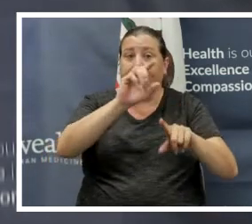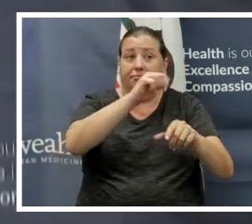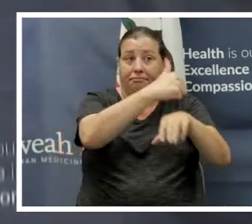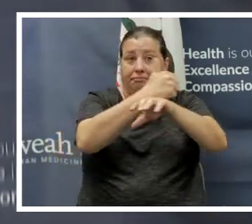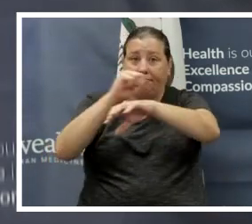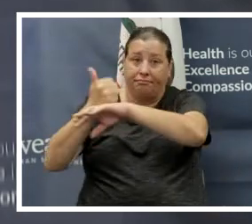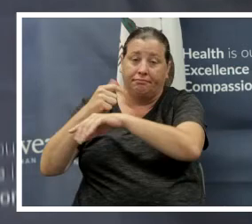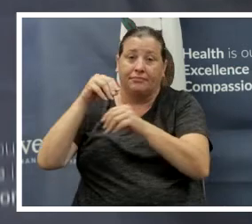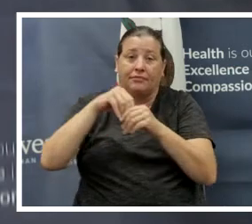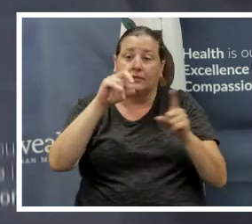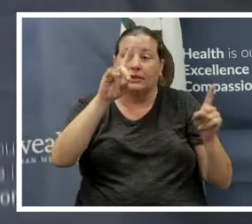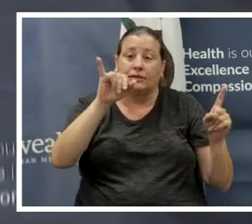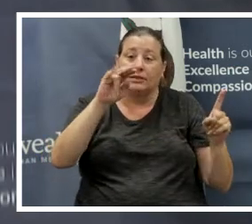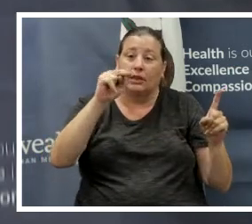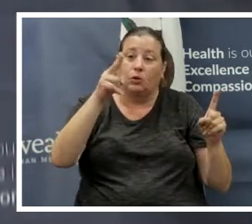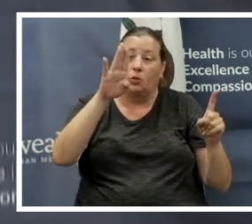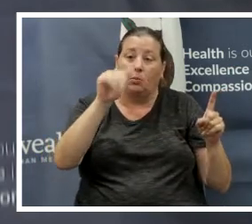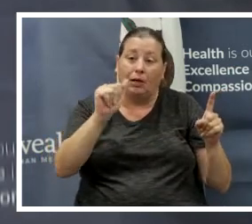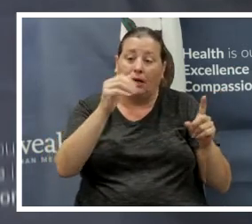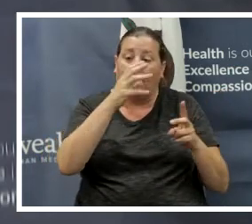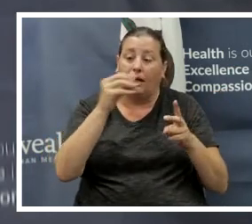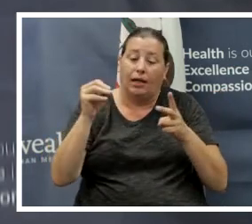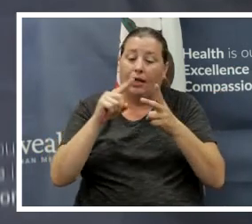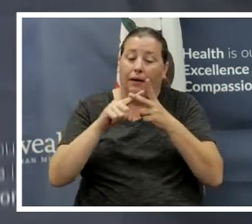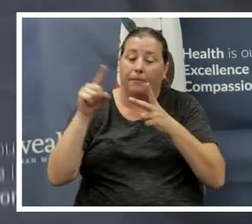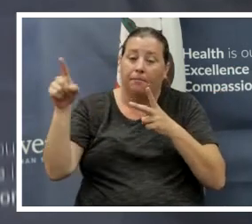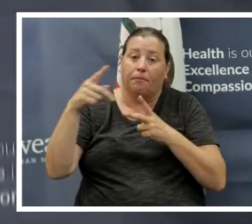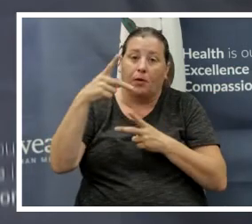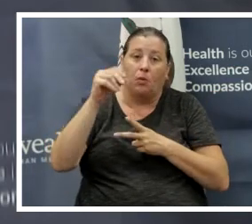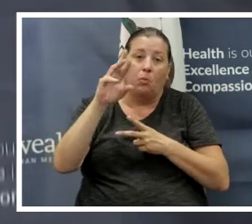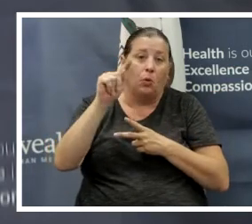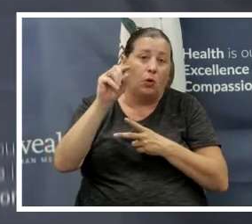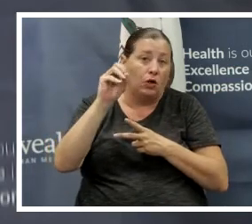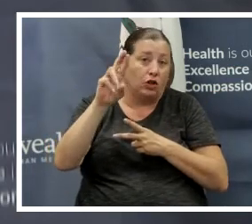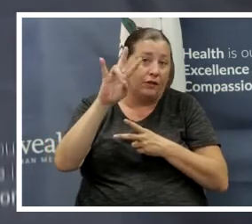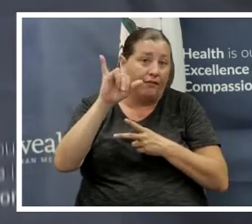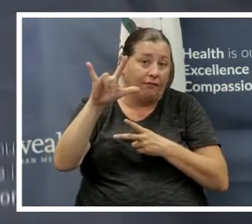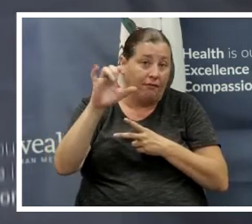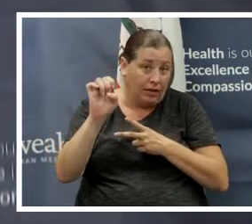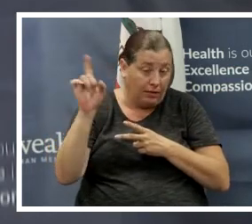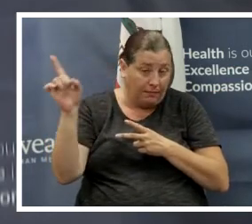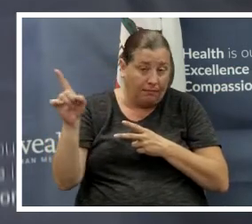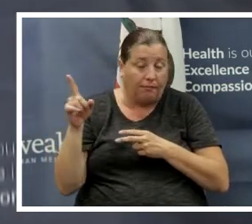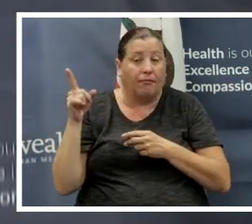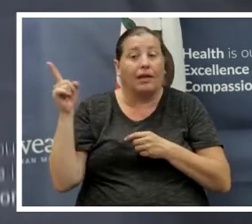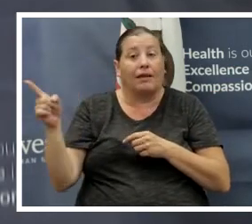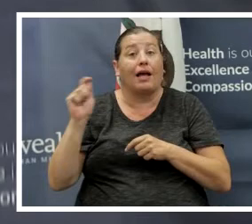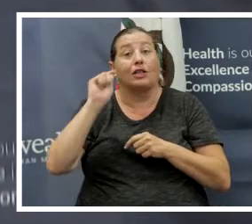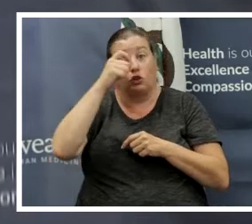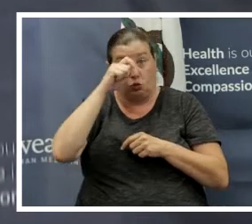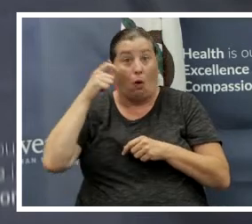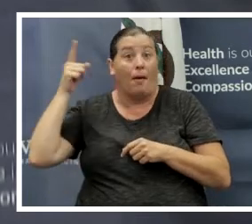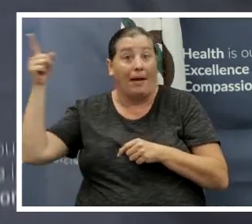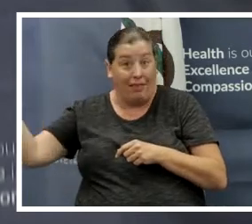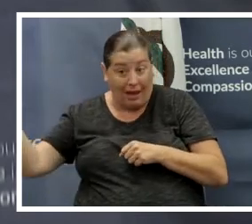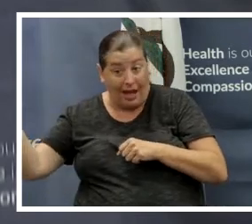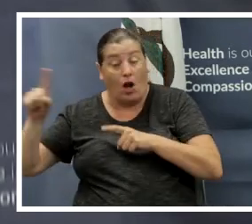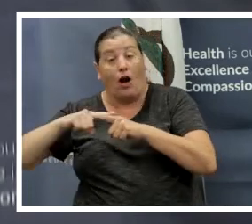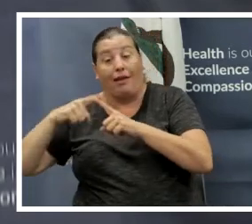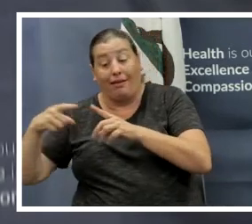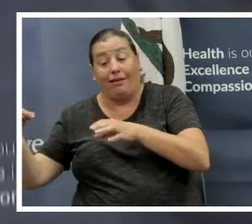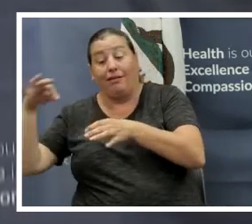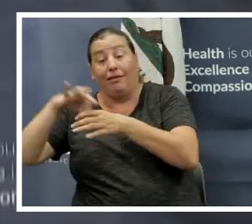and Porterville, I think at the memorial buildings. And so they swab there, but then they send that